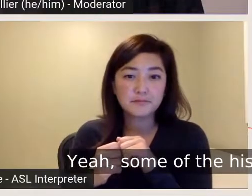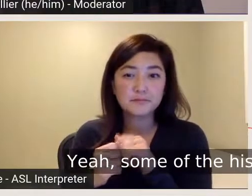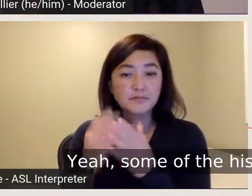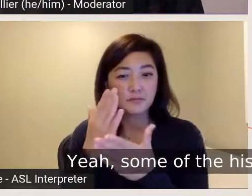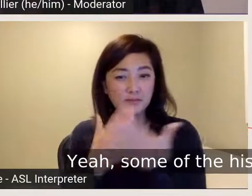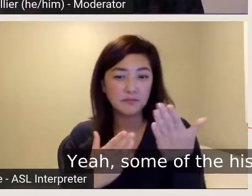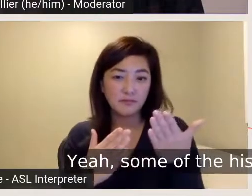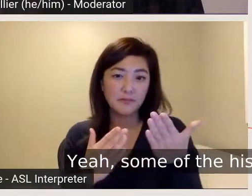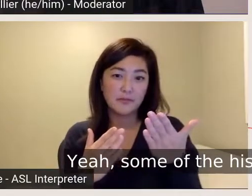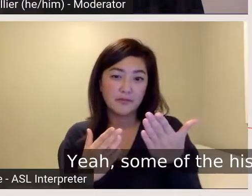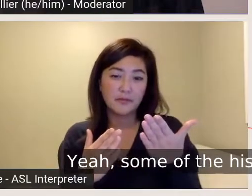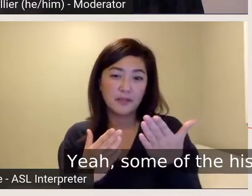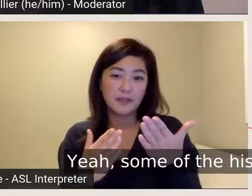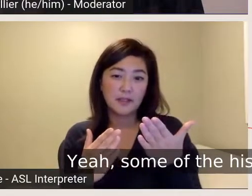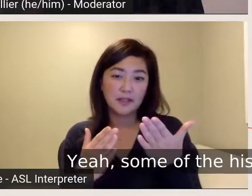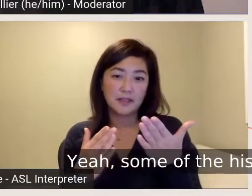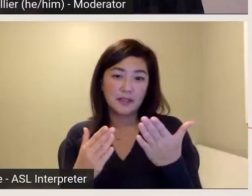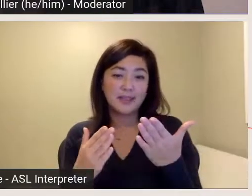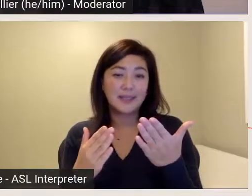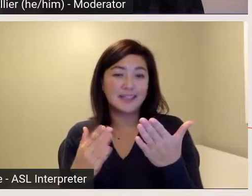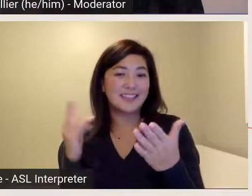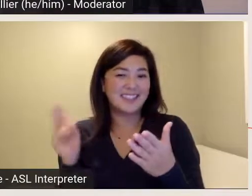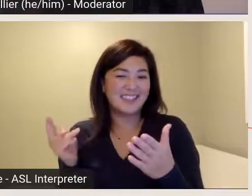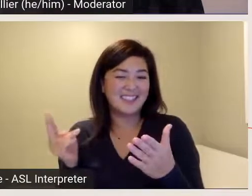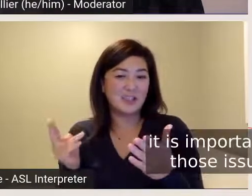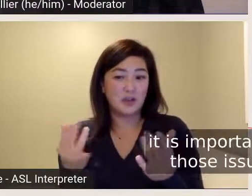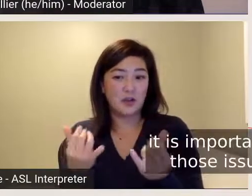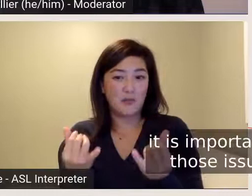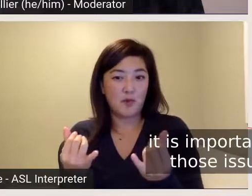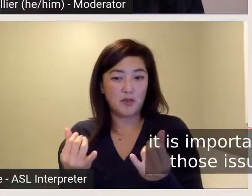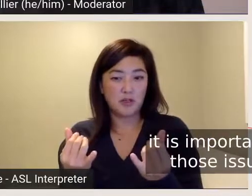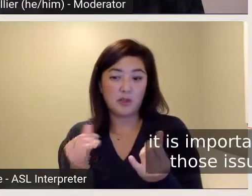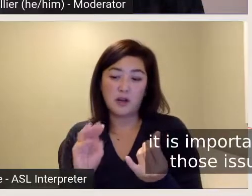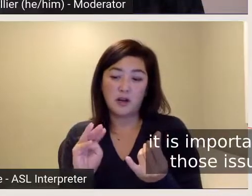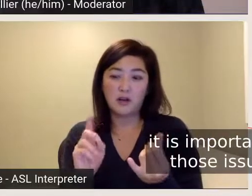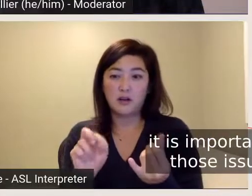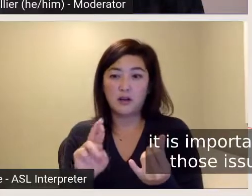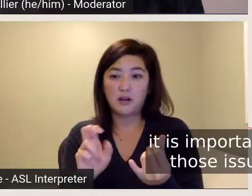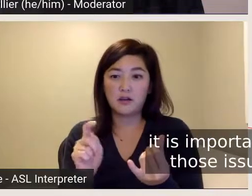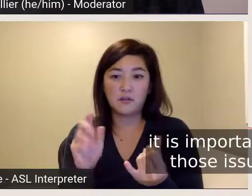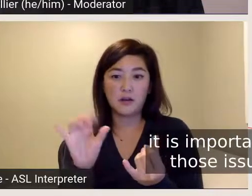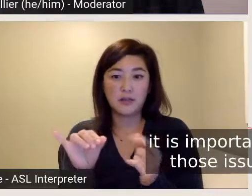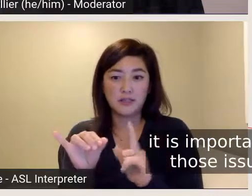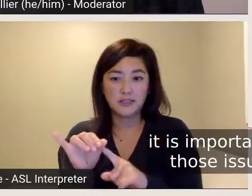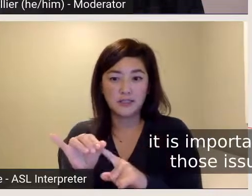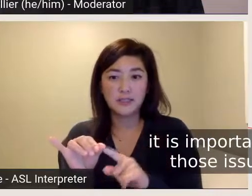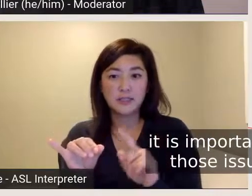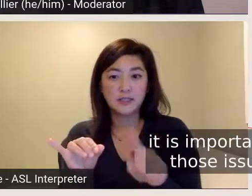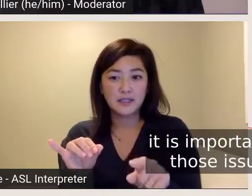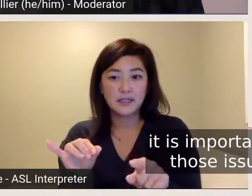the history of modern Japan. It is important to include those